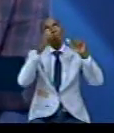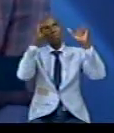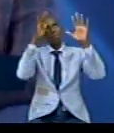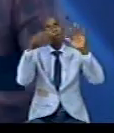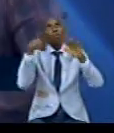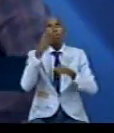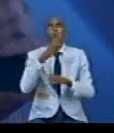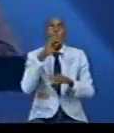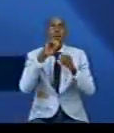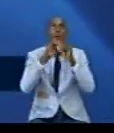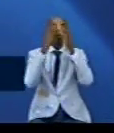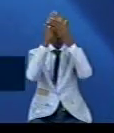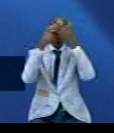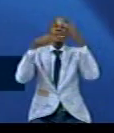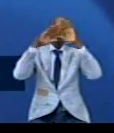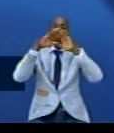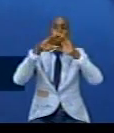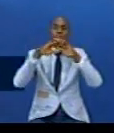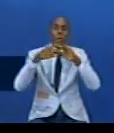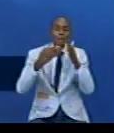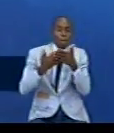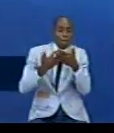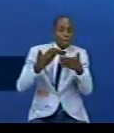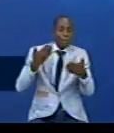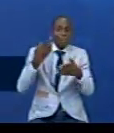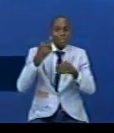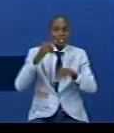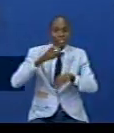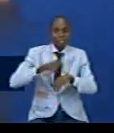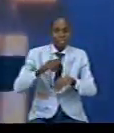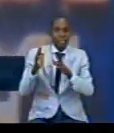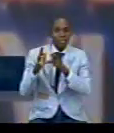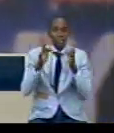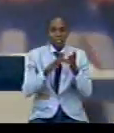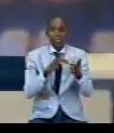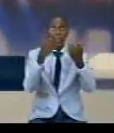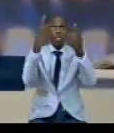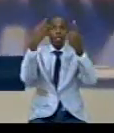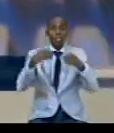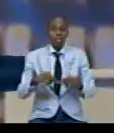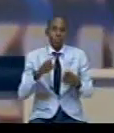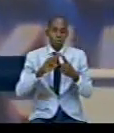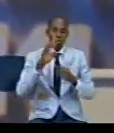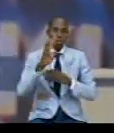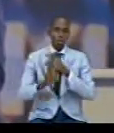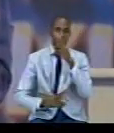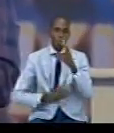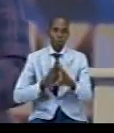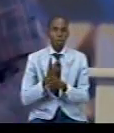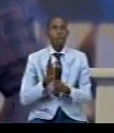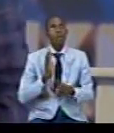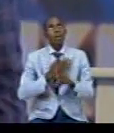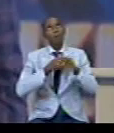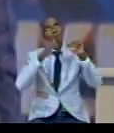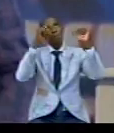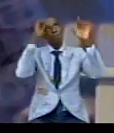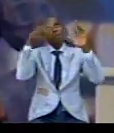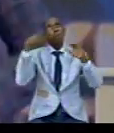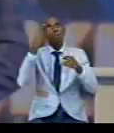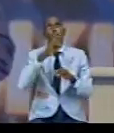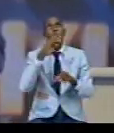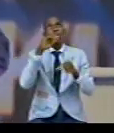heaven. Before the time Jesus came to the world, a Father which art in